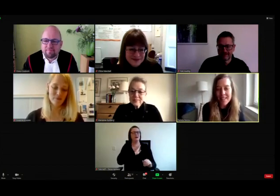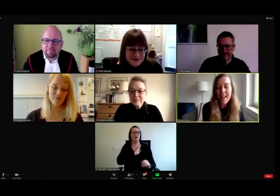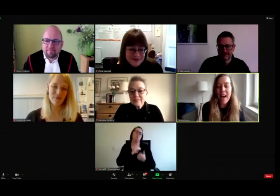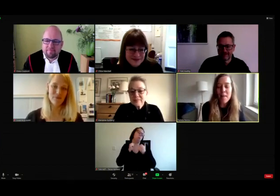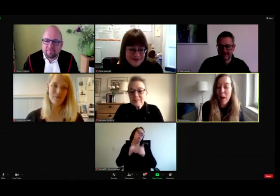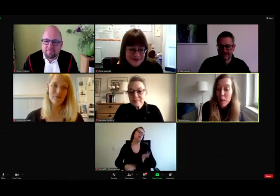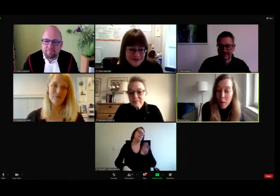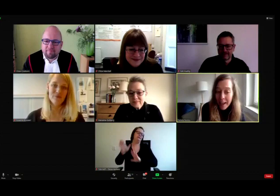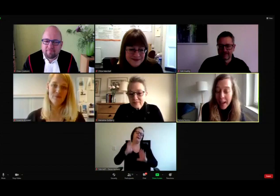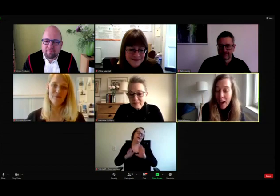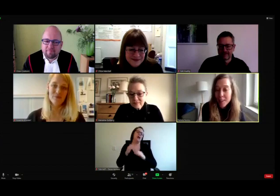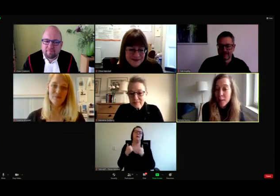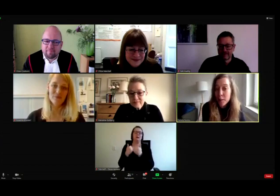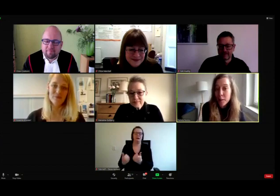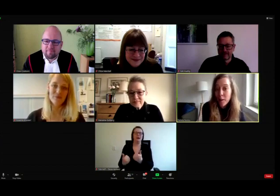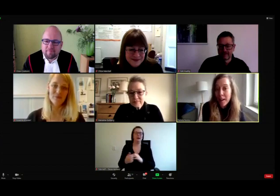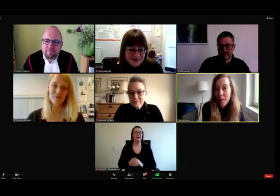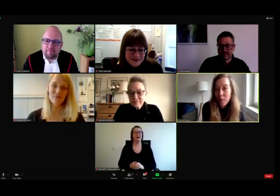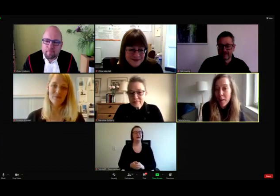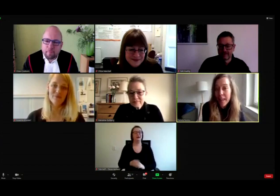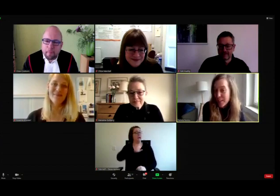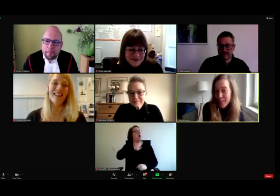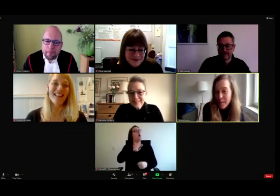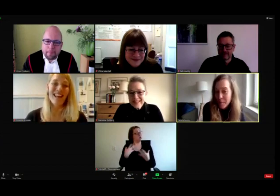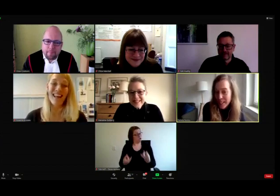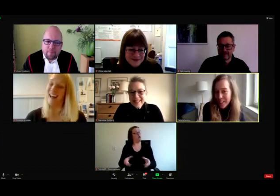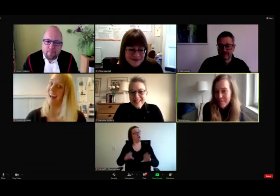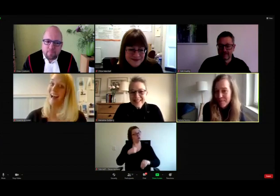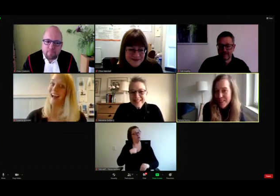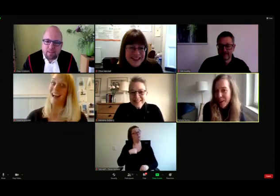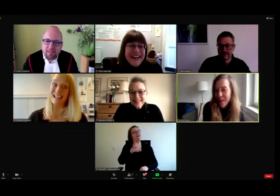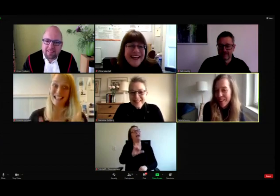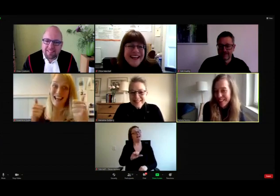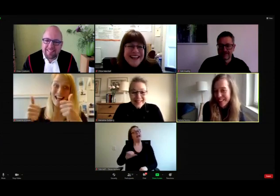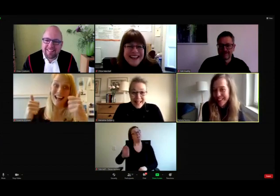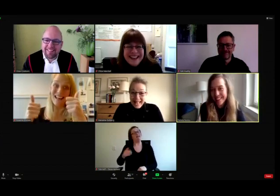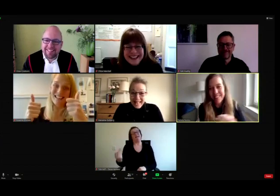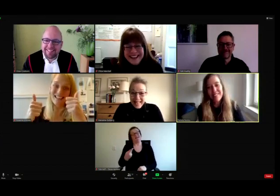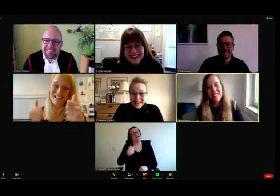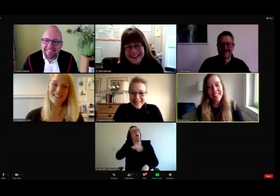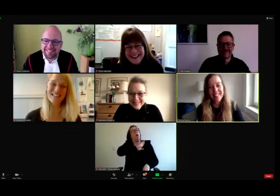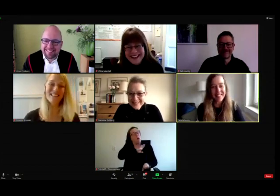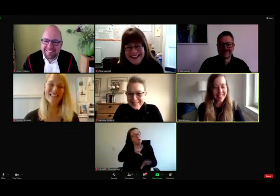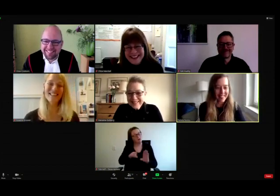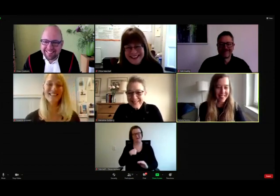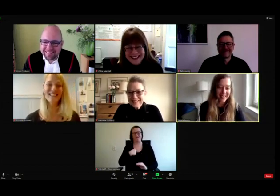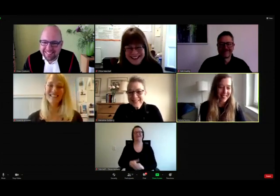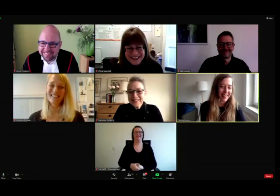performed defense. And by the way, I also do yoga with Adrian and Benji. So.